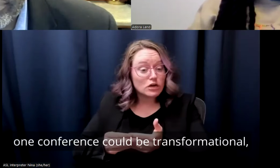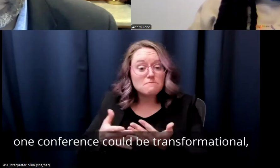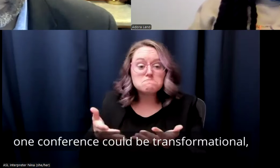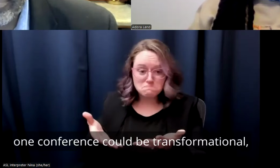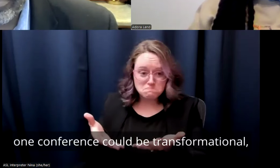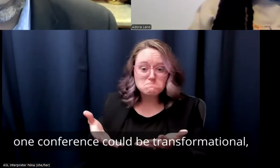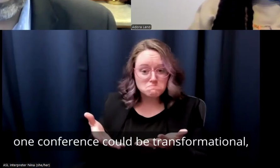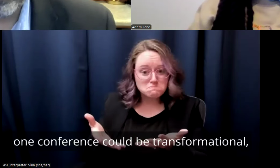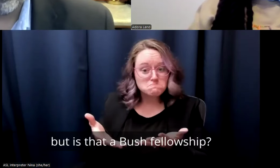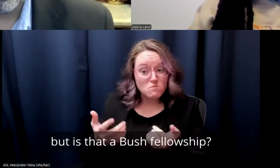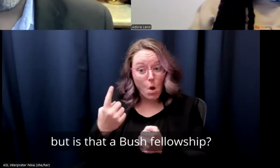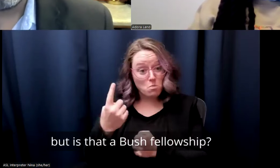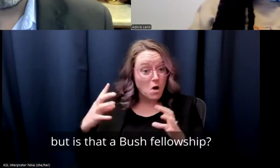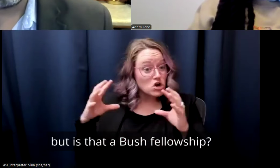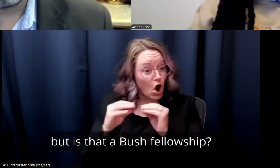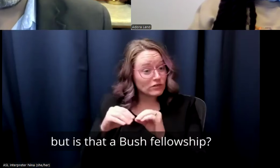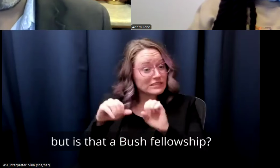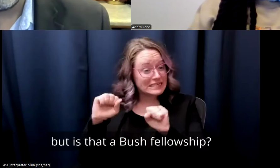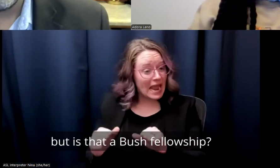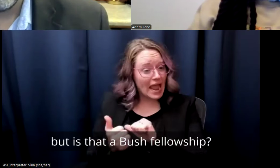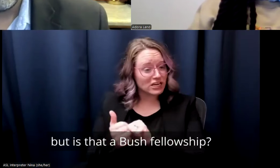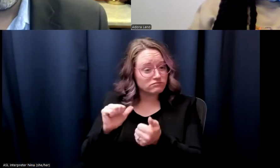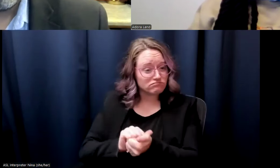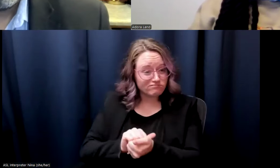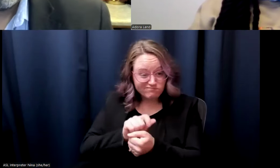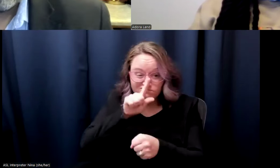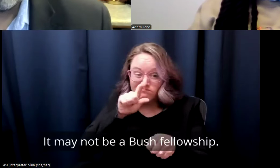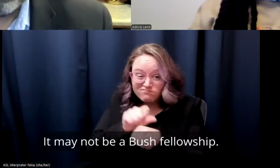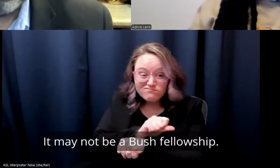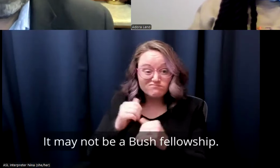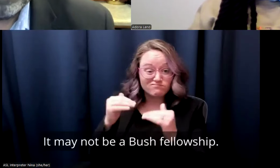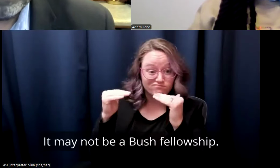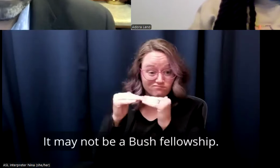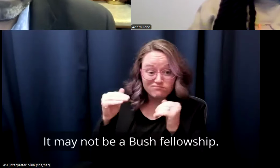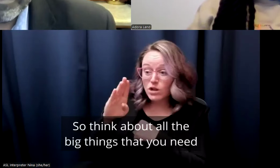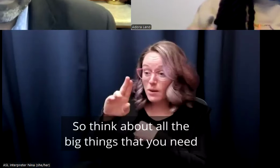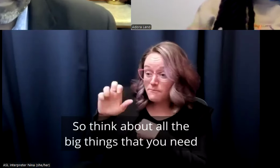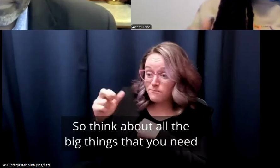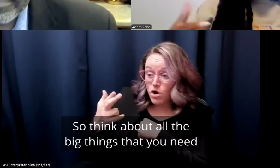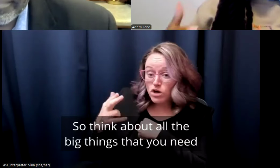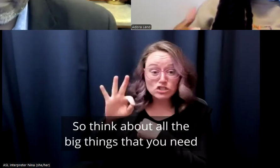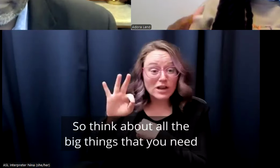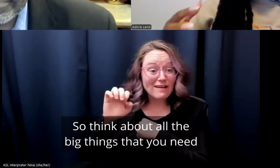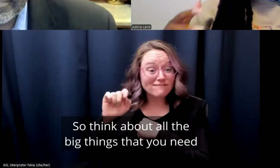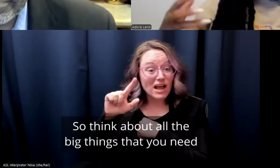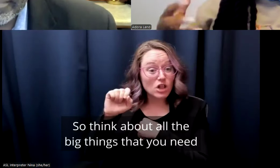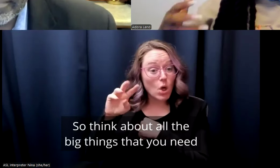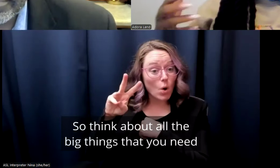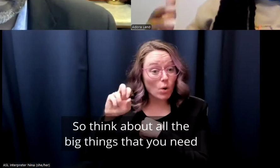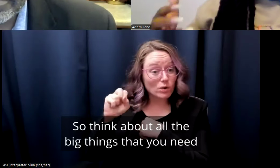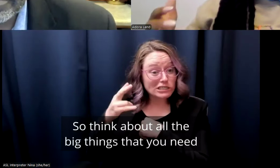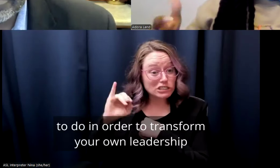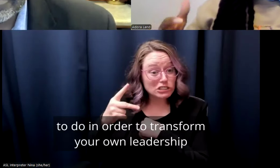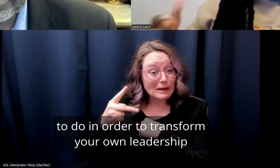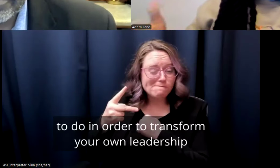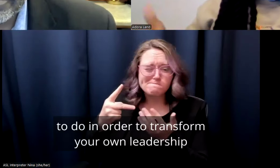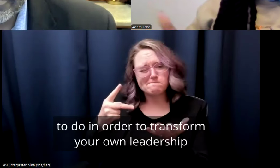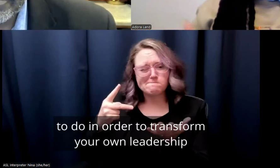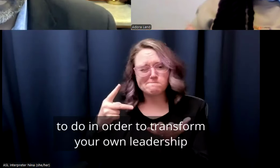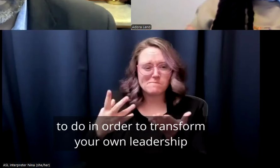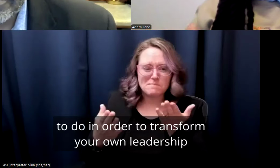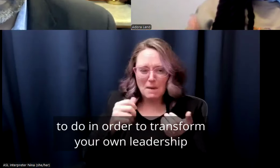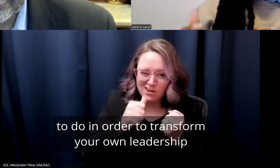could be transformational, but is that a Bush Fellowship? It may not be a Bush Fellowship. So think about all the big things that you need to do in